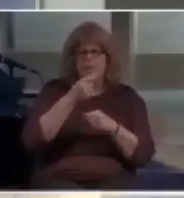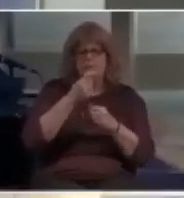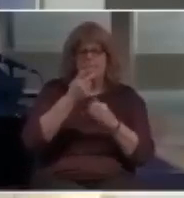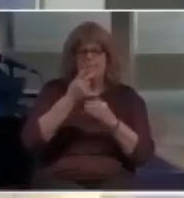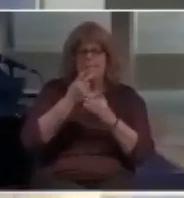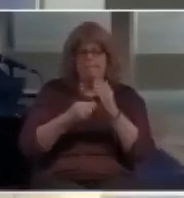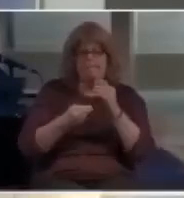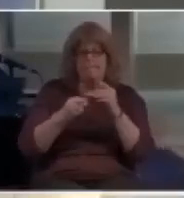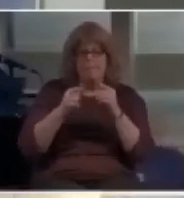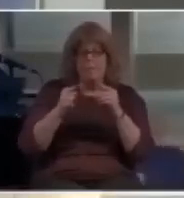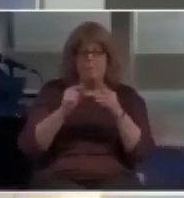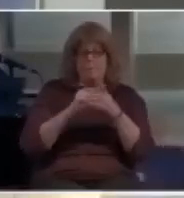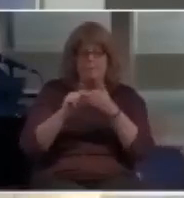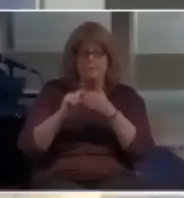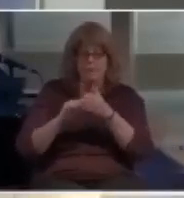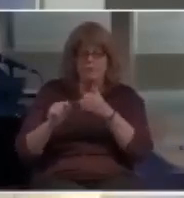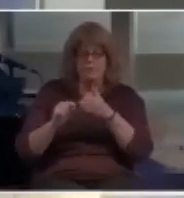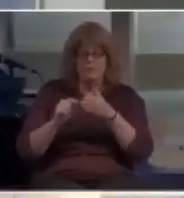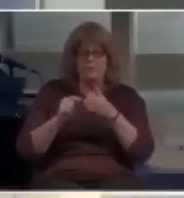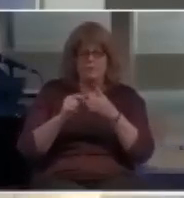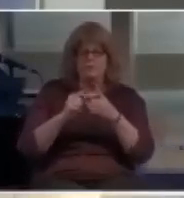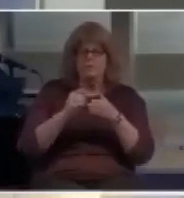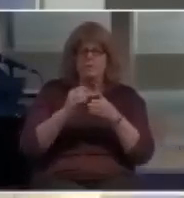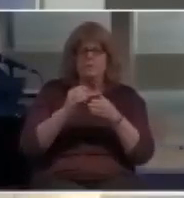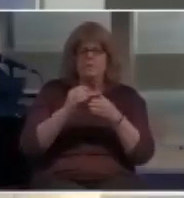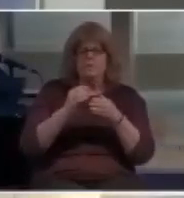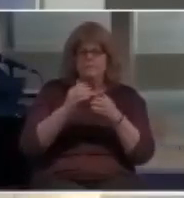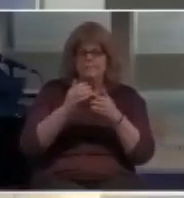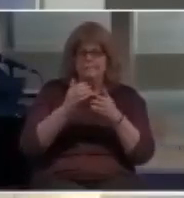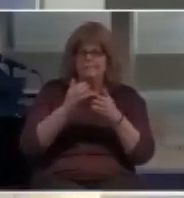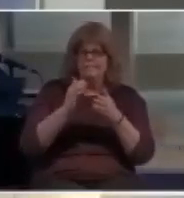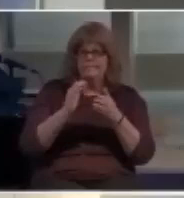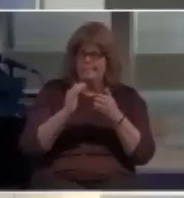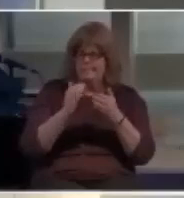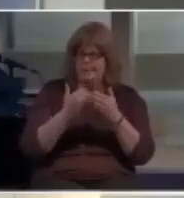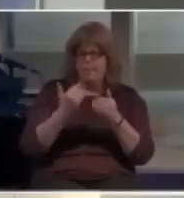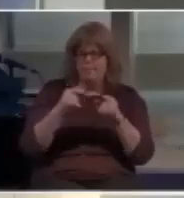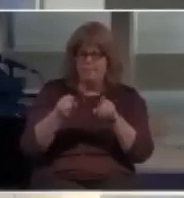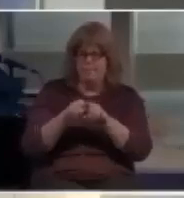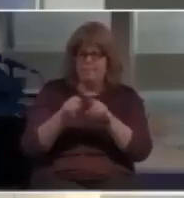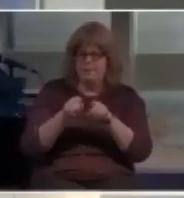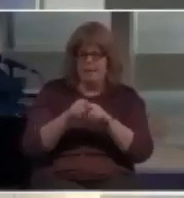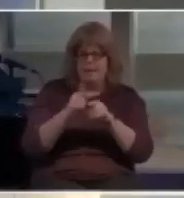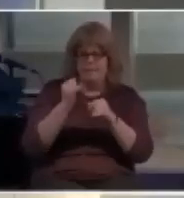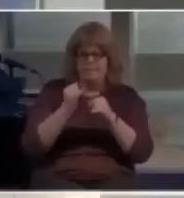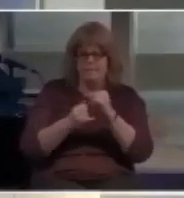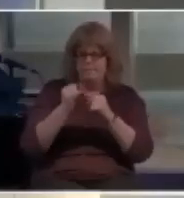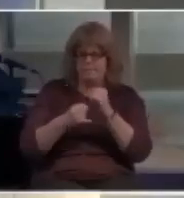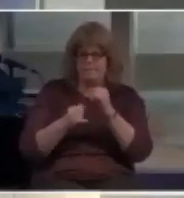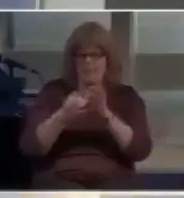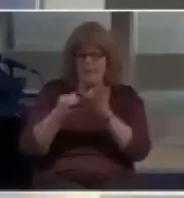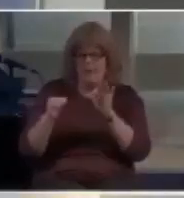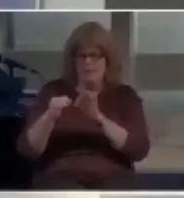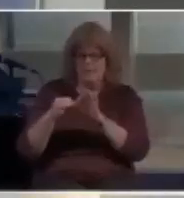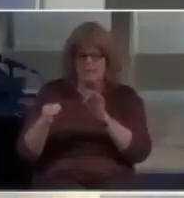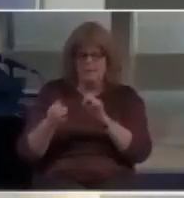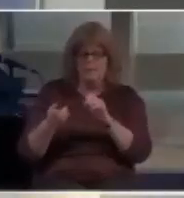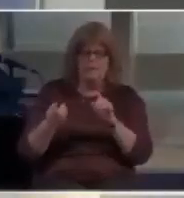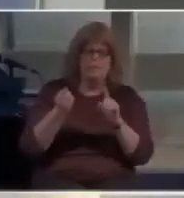these passages end in kind of parallel ways. Look with me, if you will, back at